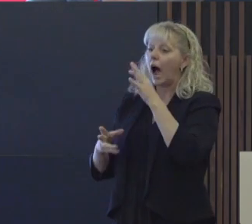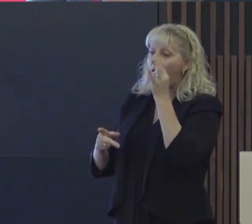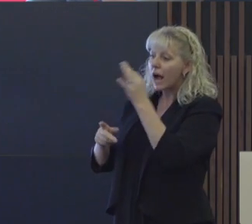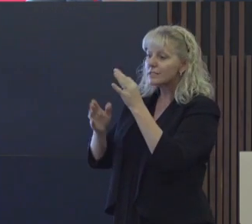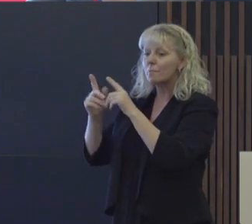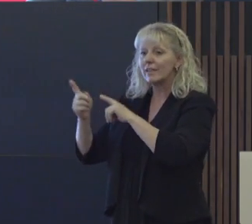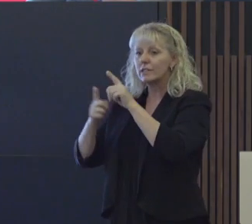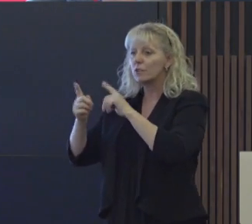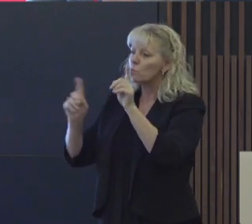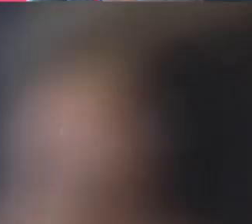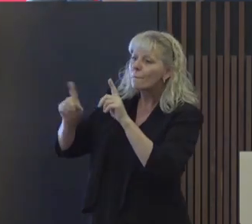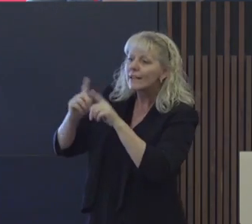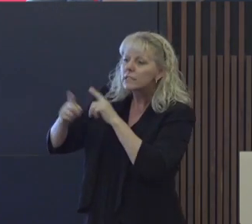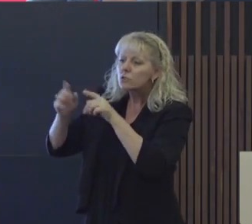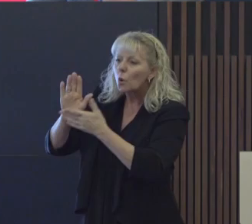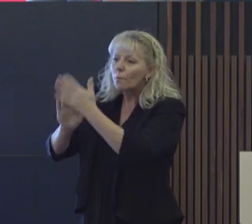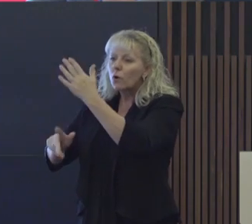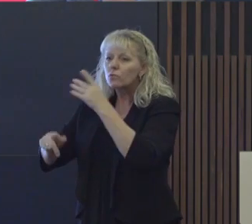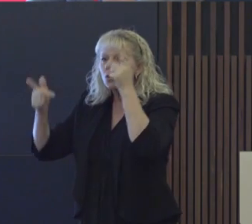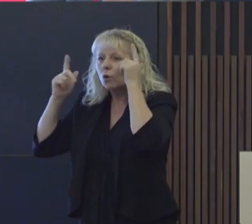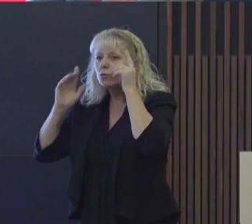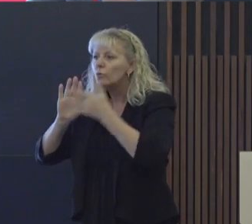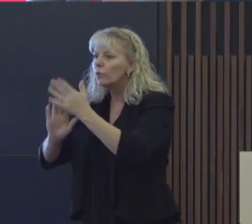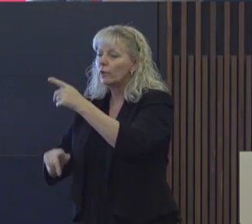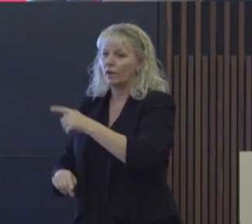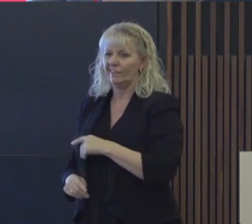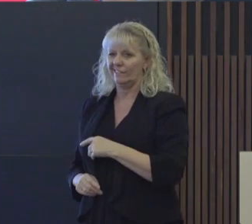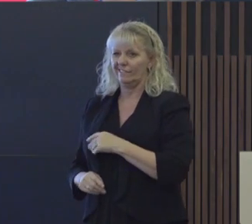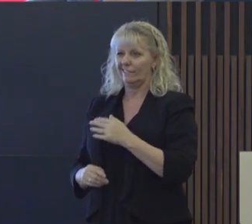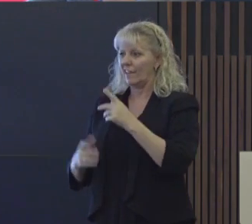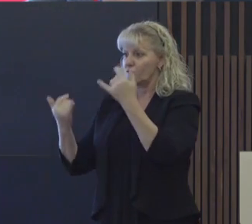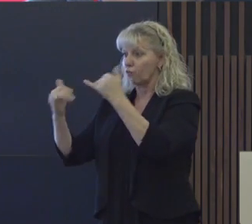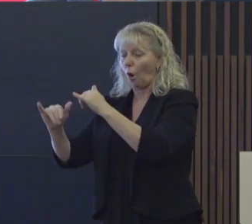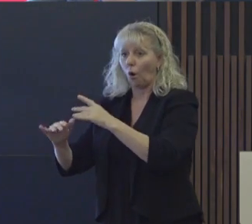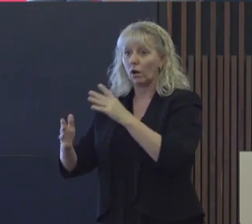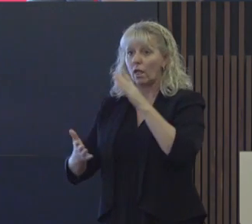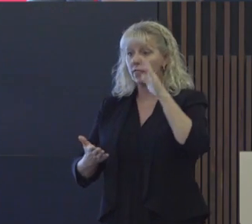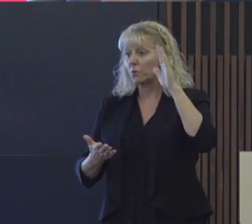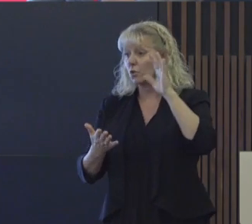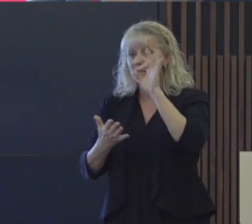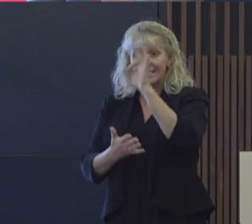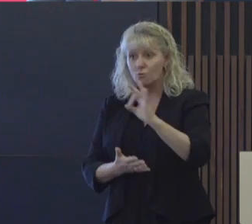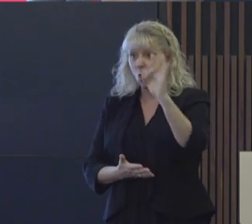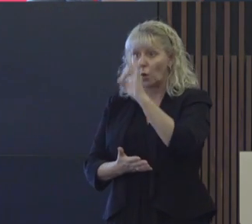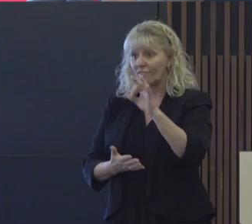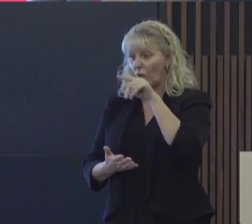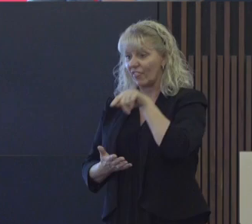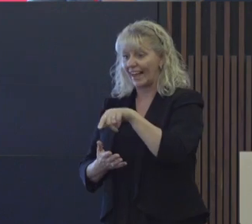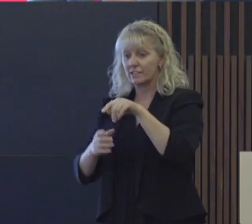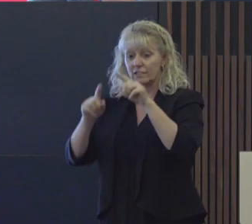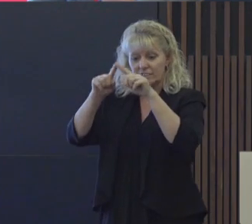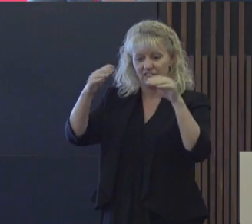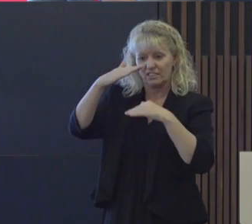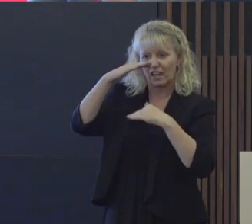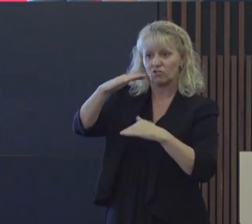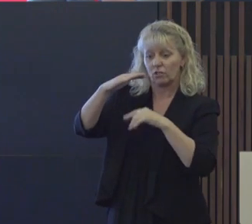you got that wrong, and as if how many people know what meetings their boss goes to, they would get 0 for that section, which means